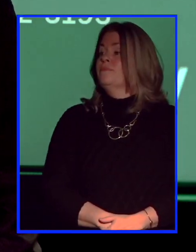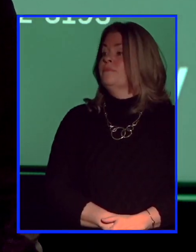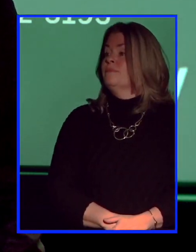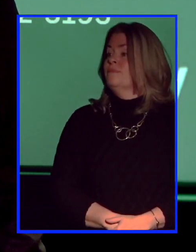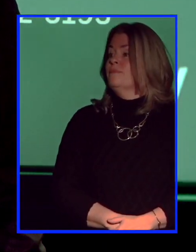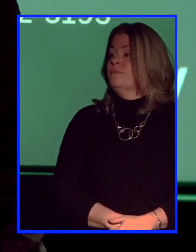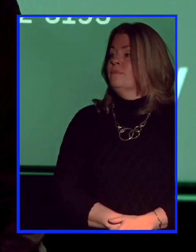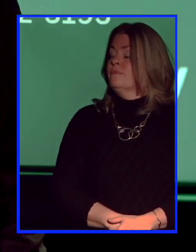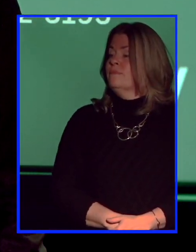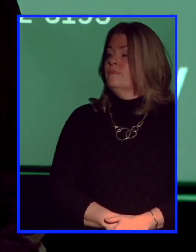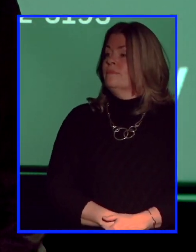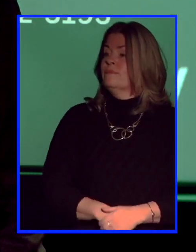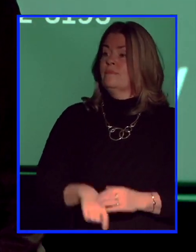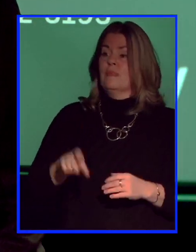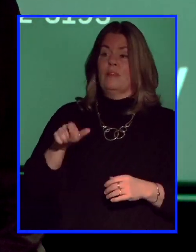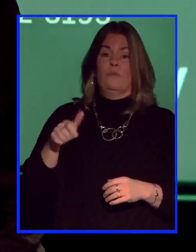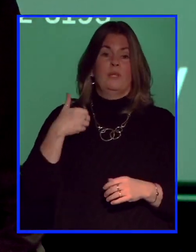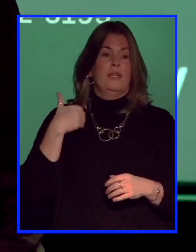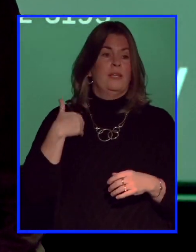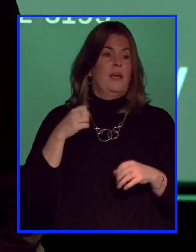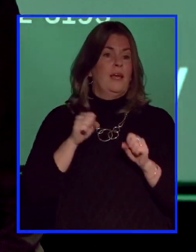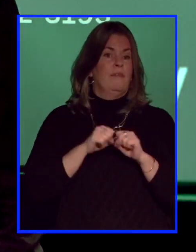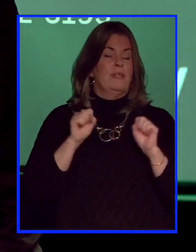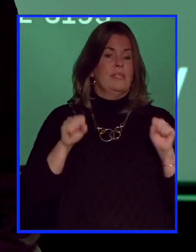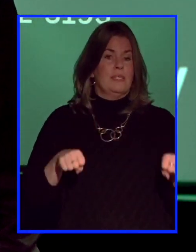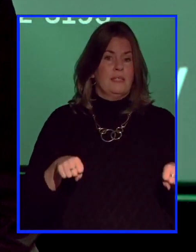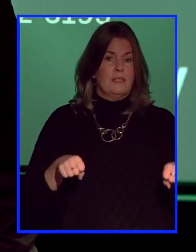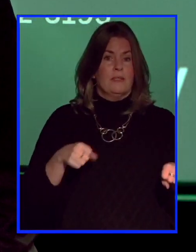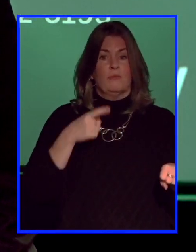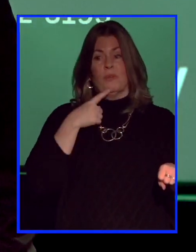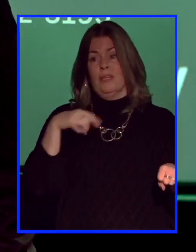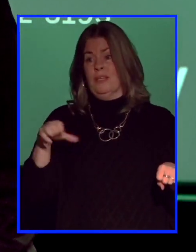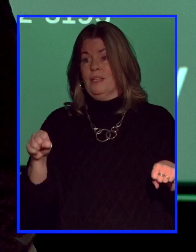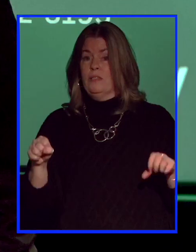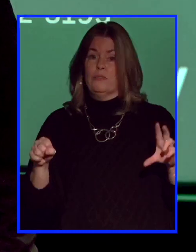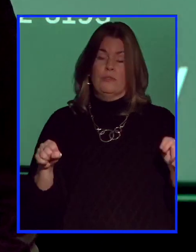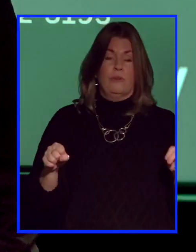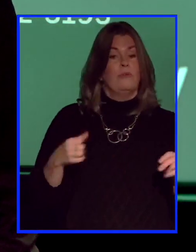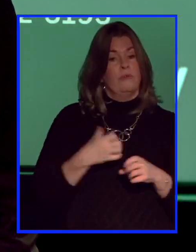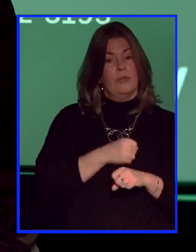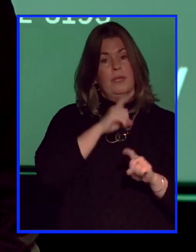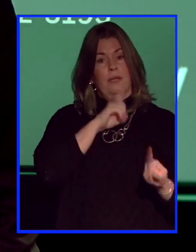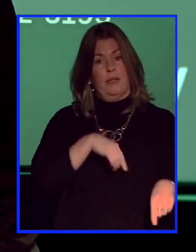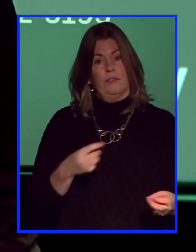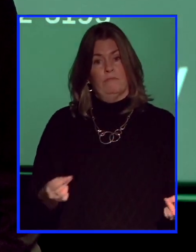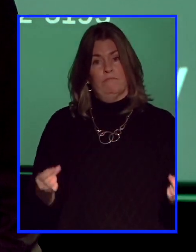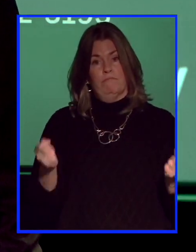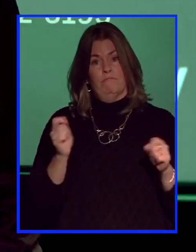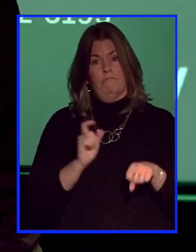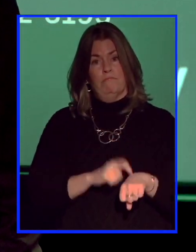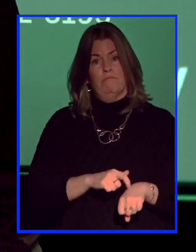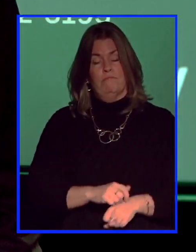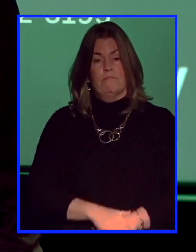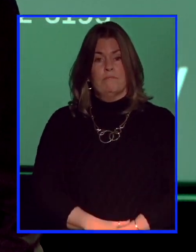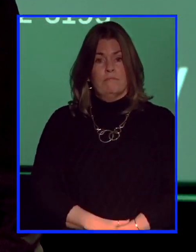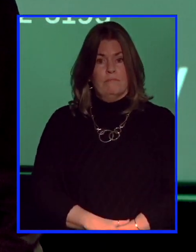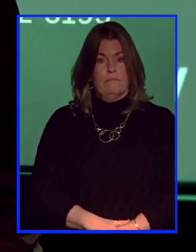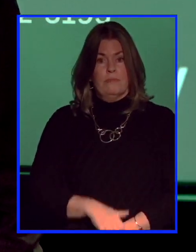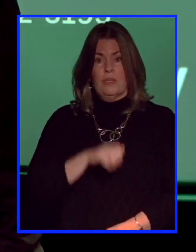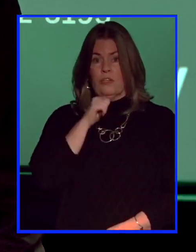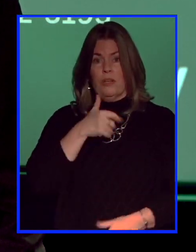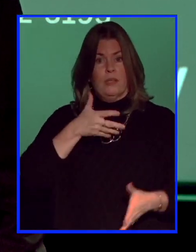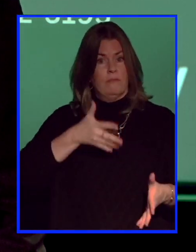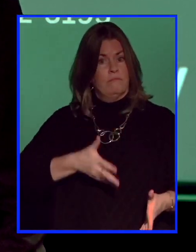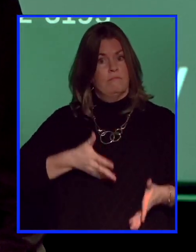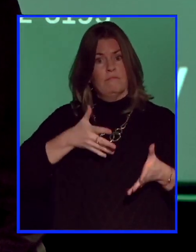And we have to have a system where you get a yes or no, you get an answer promptly, and you're not left in